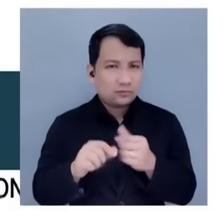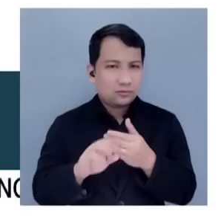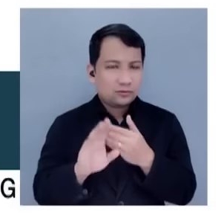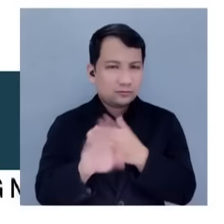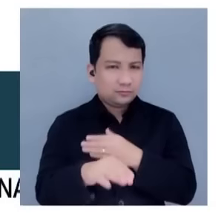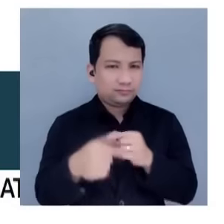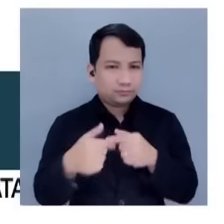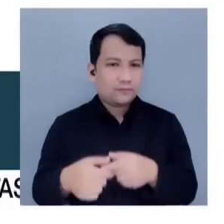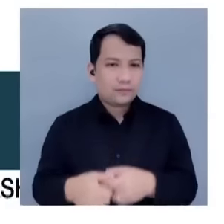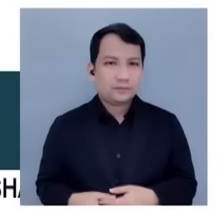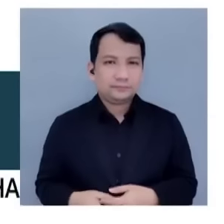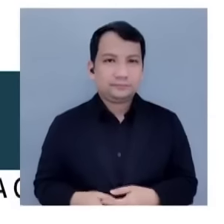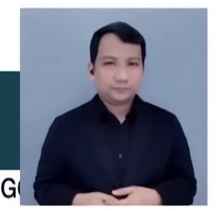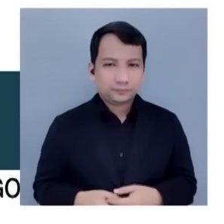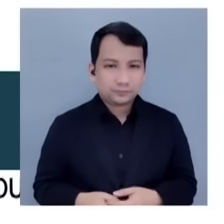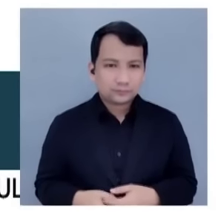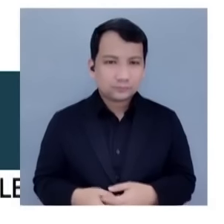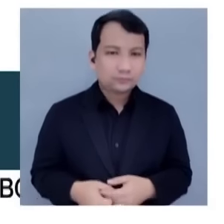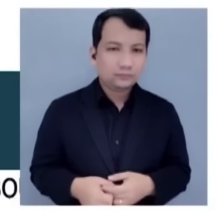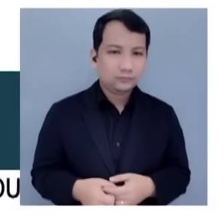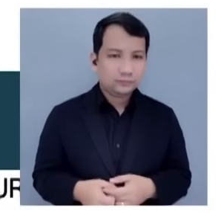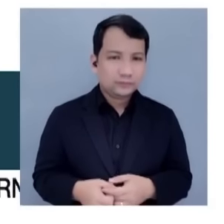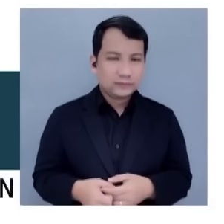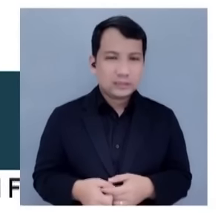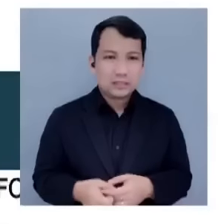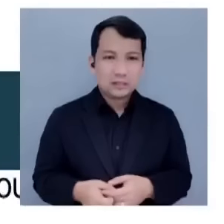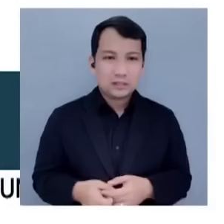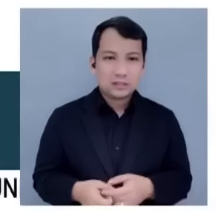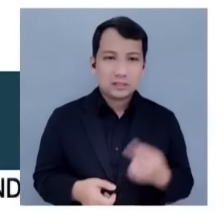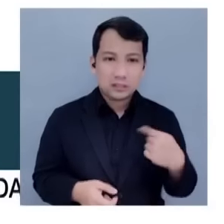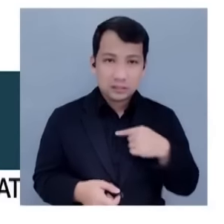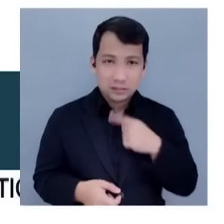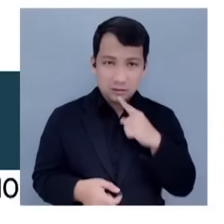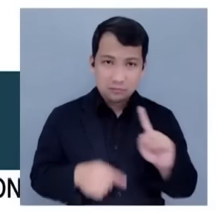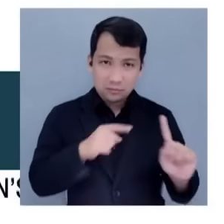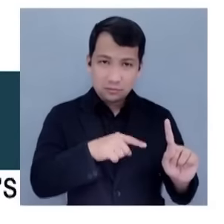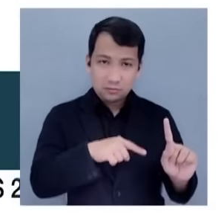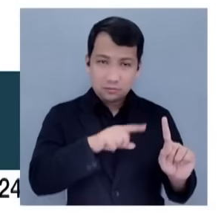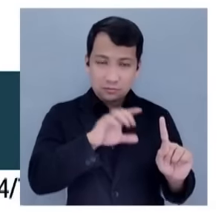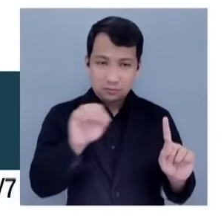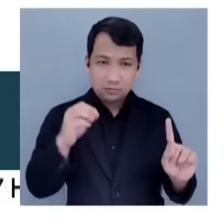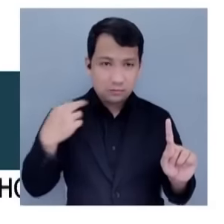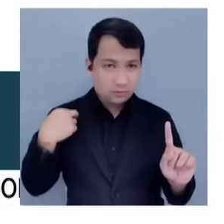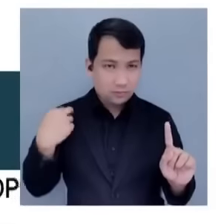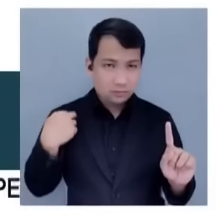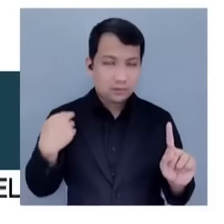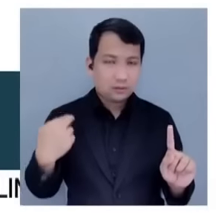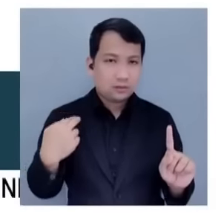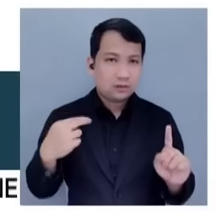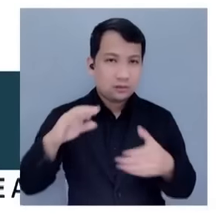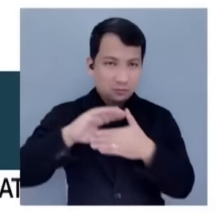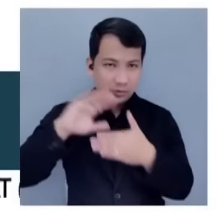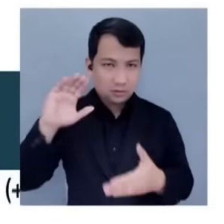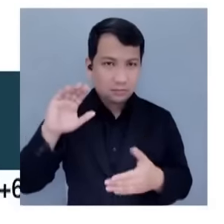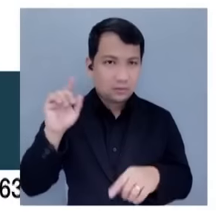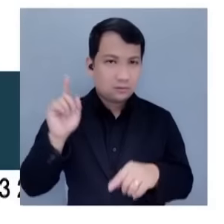to look for the account responsible for all these content, and you can't see it, you